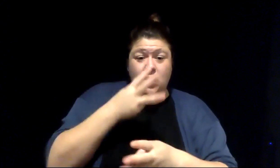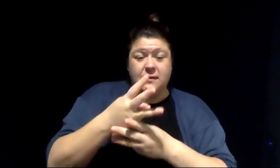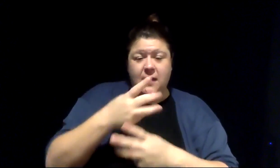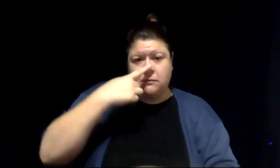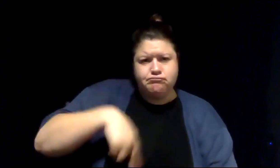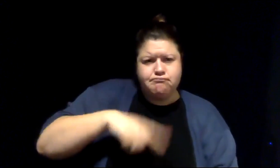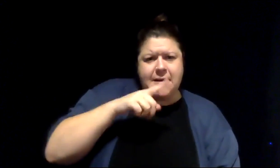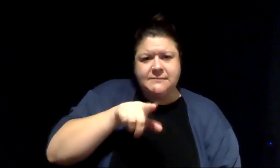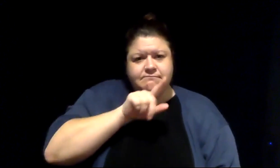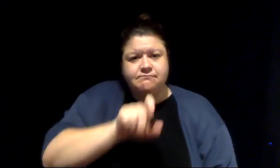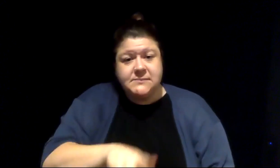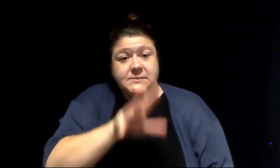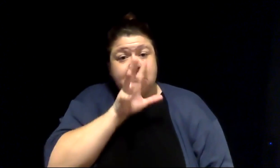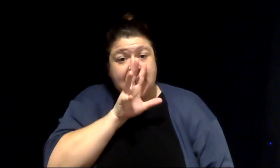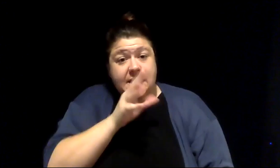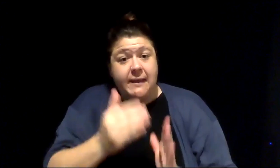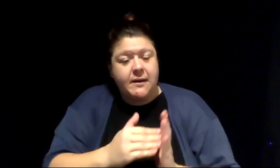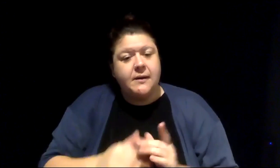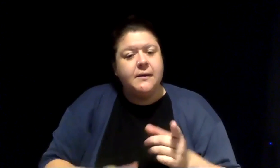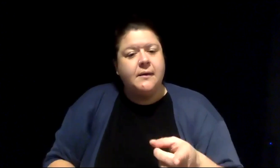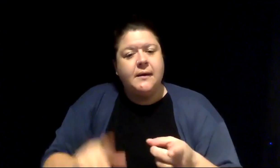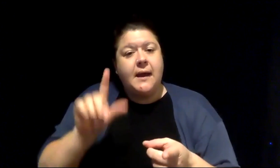Yes, of course. Regarding that, okay.